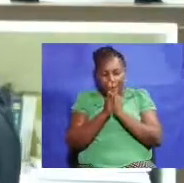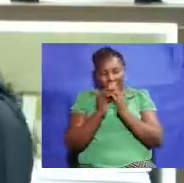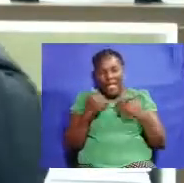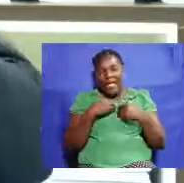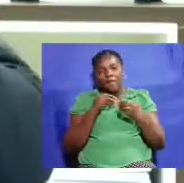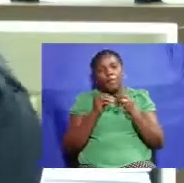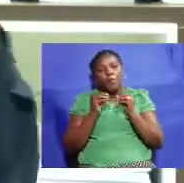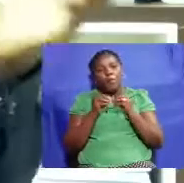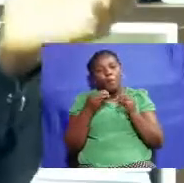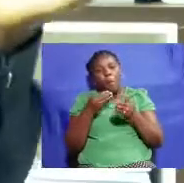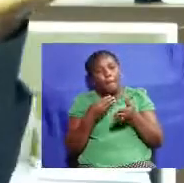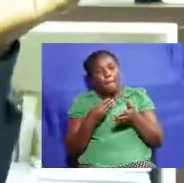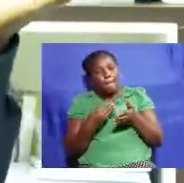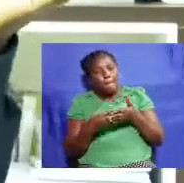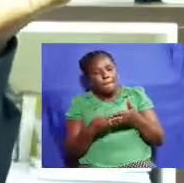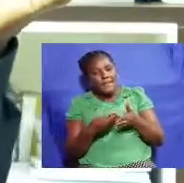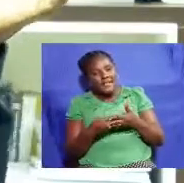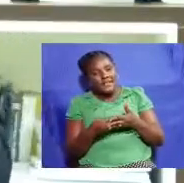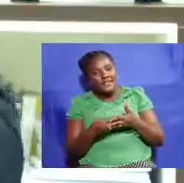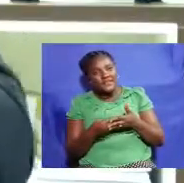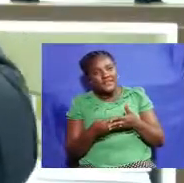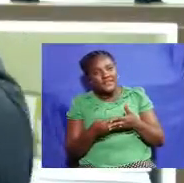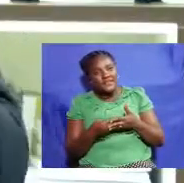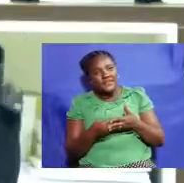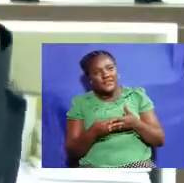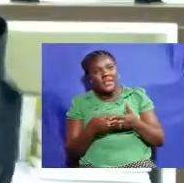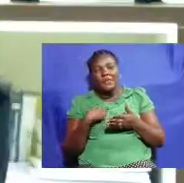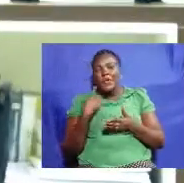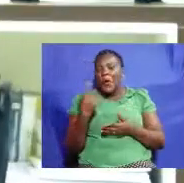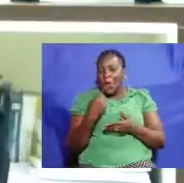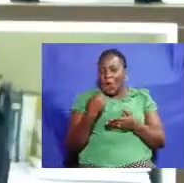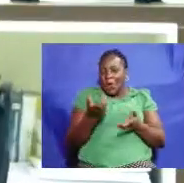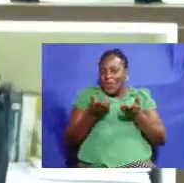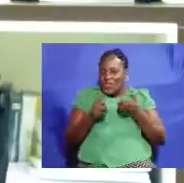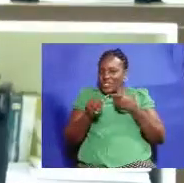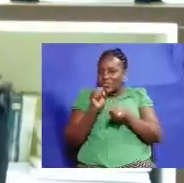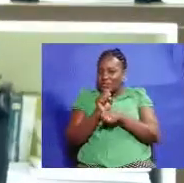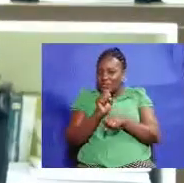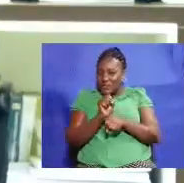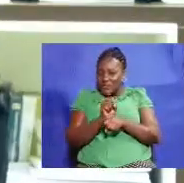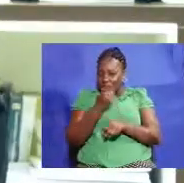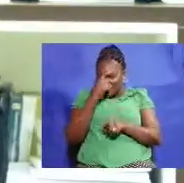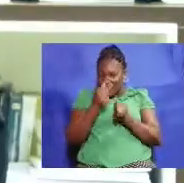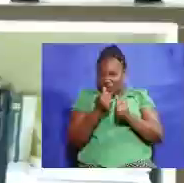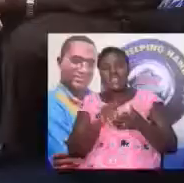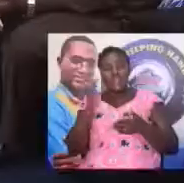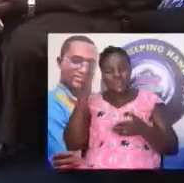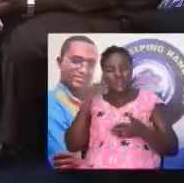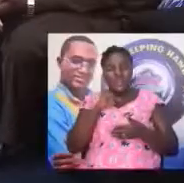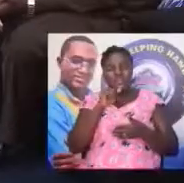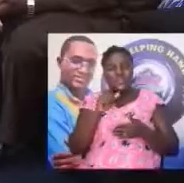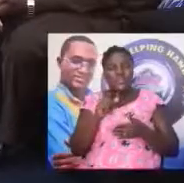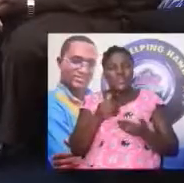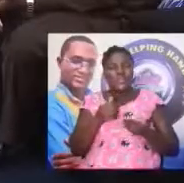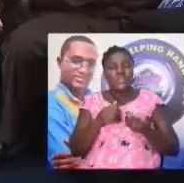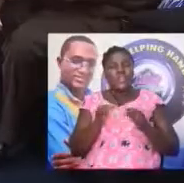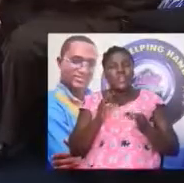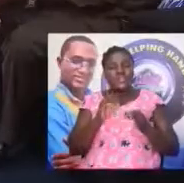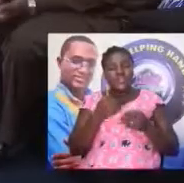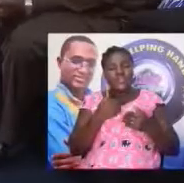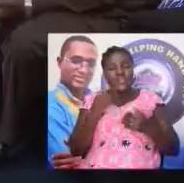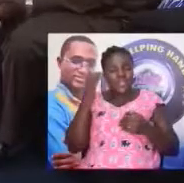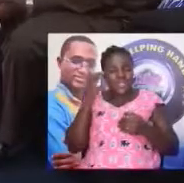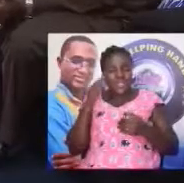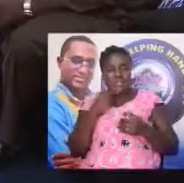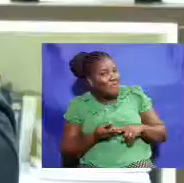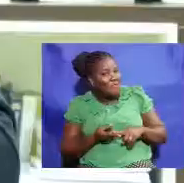such involved. And I am at their disposal. I always like to work with them because of the kind of person that I see. Yeah, I find the bishop, the